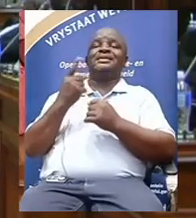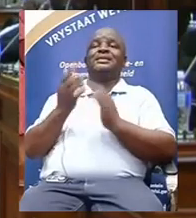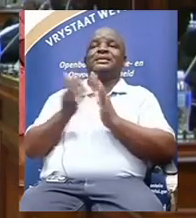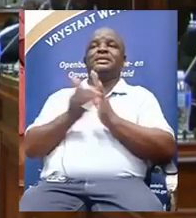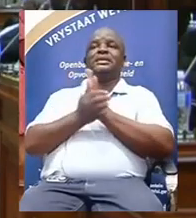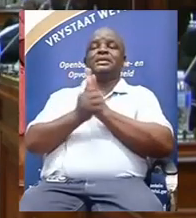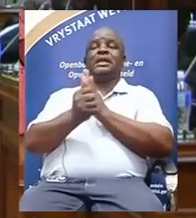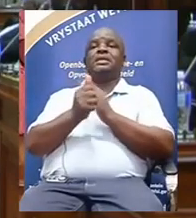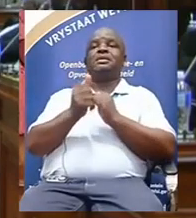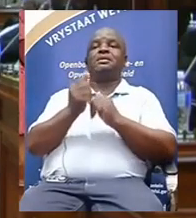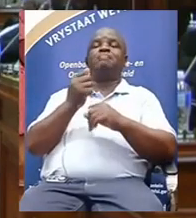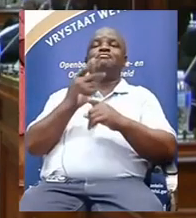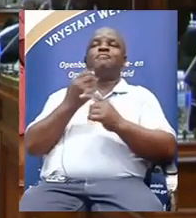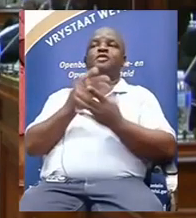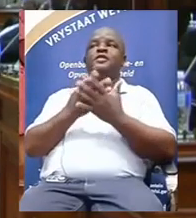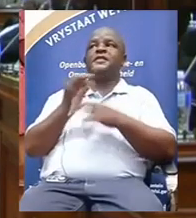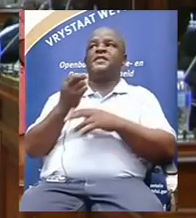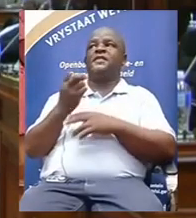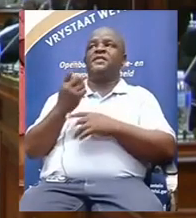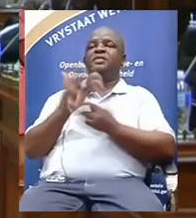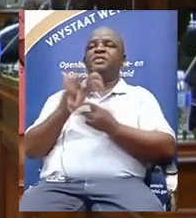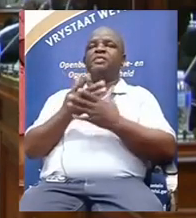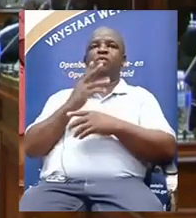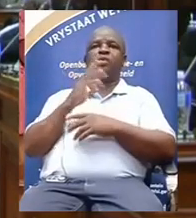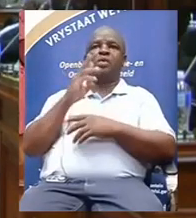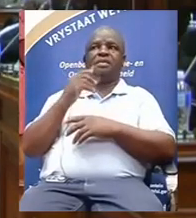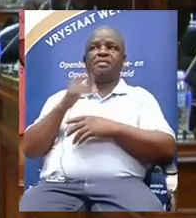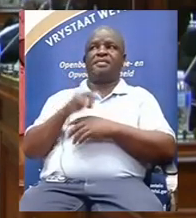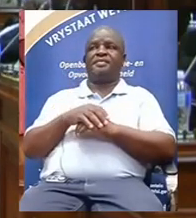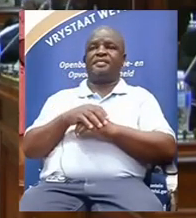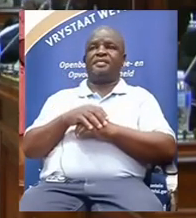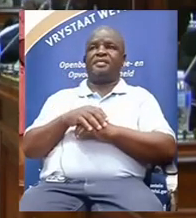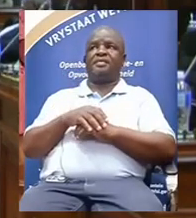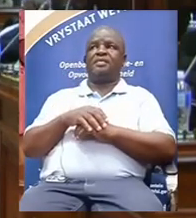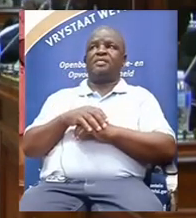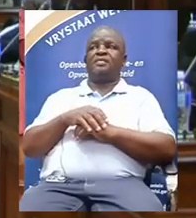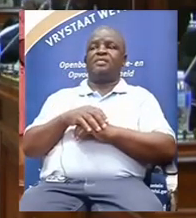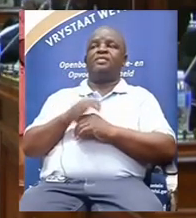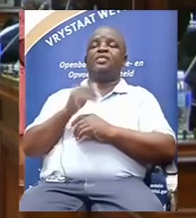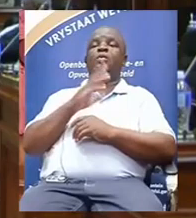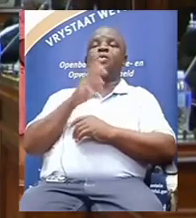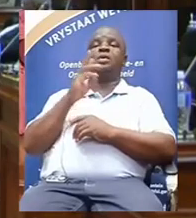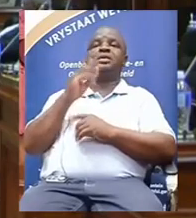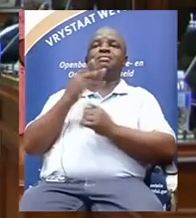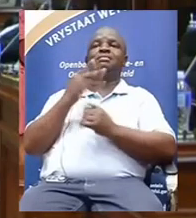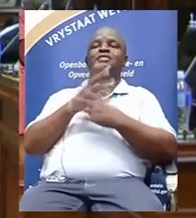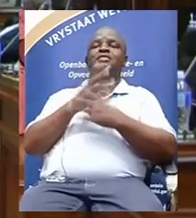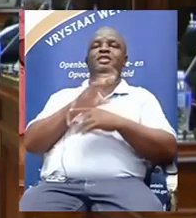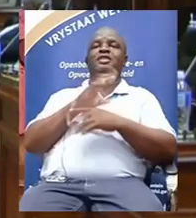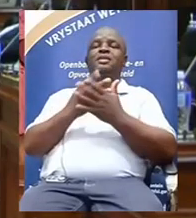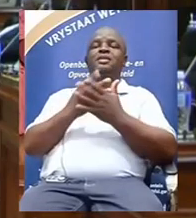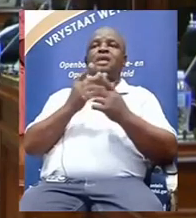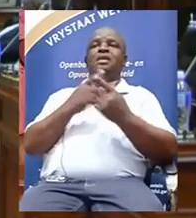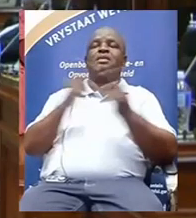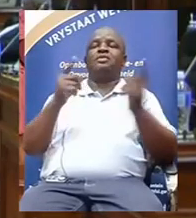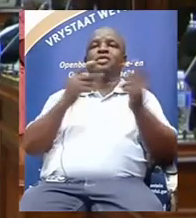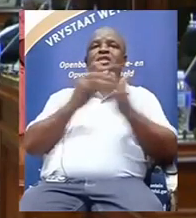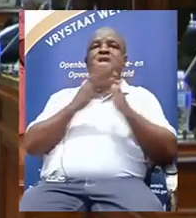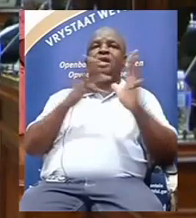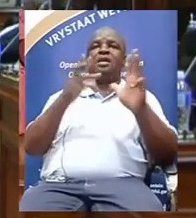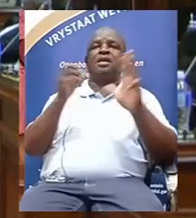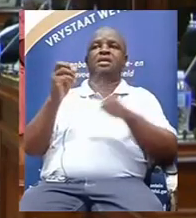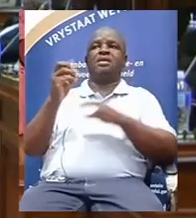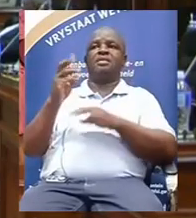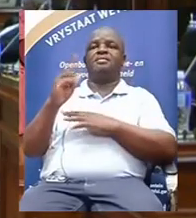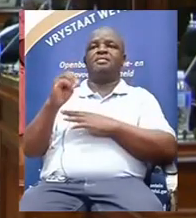this? Water losses in the province last financial year amounts to 900 million rand. It's